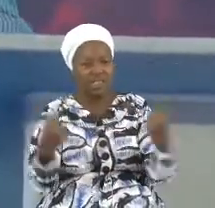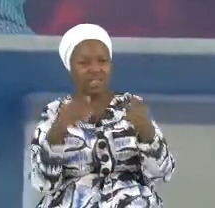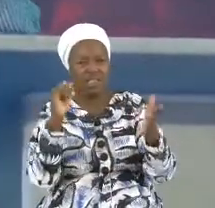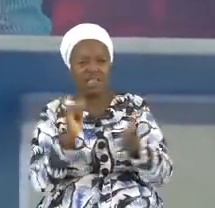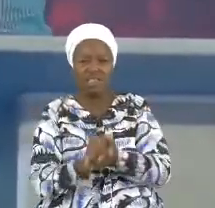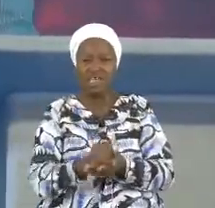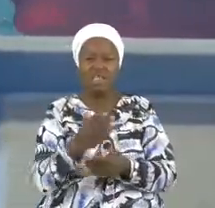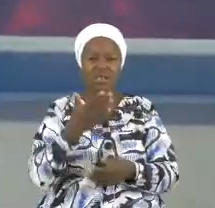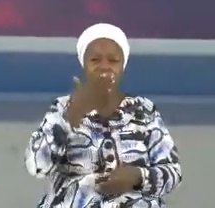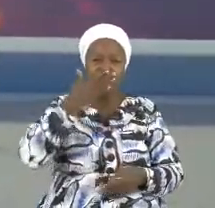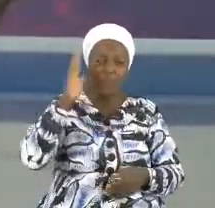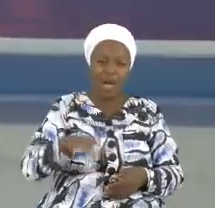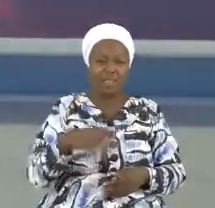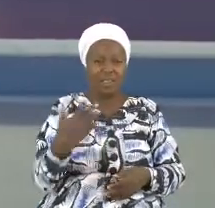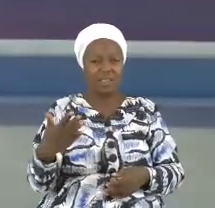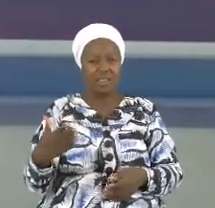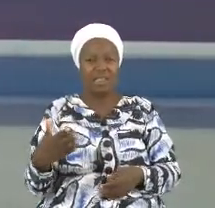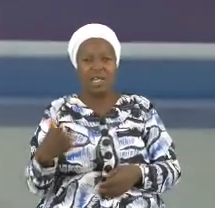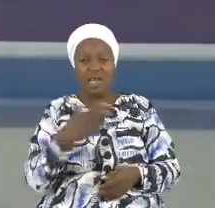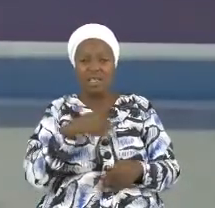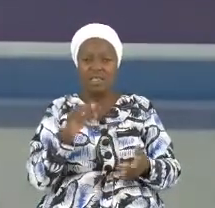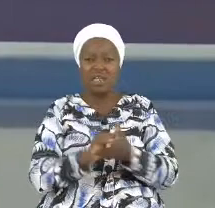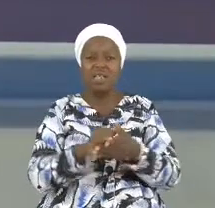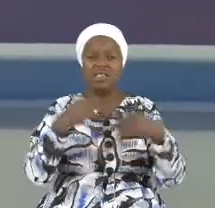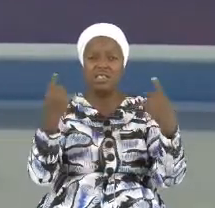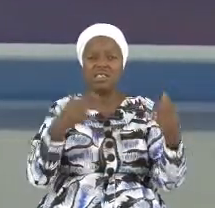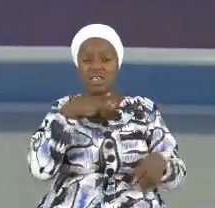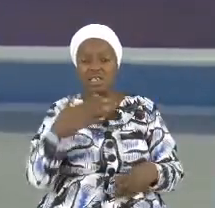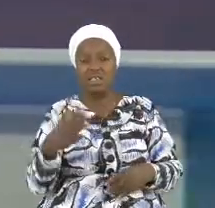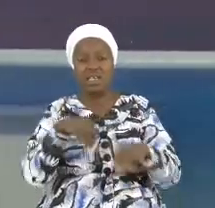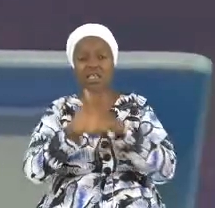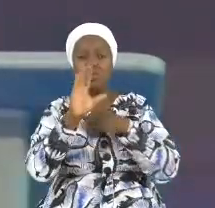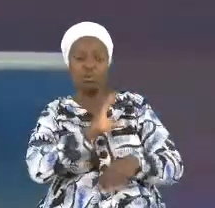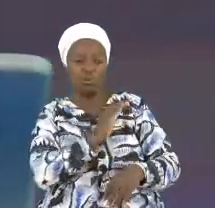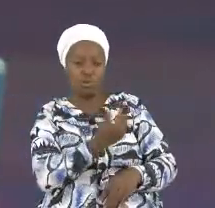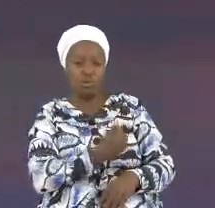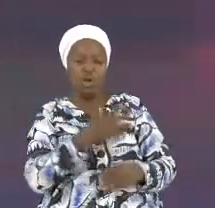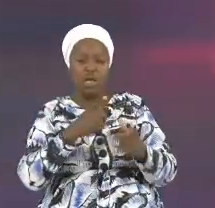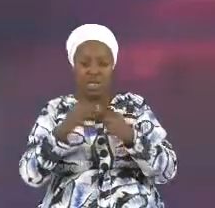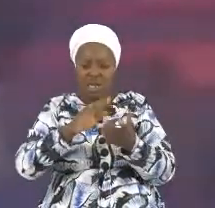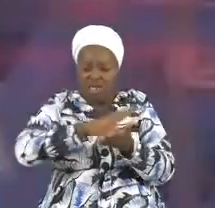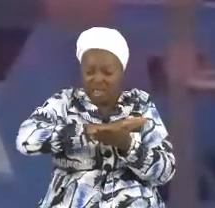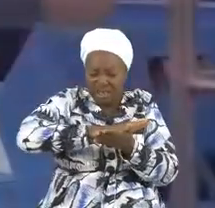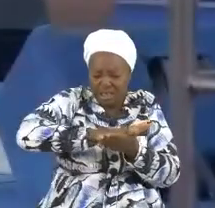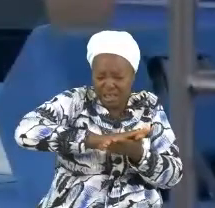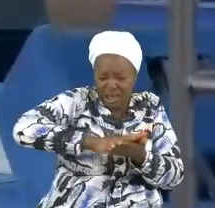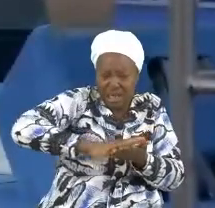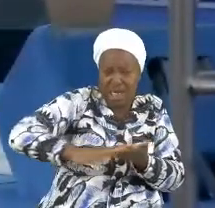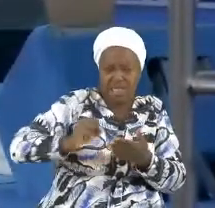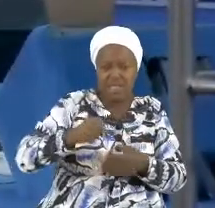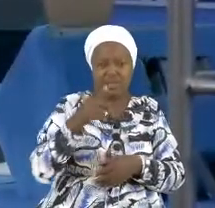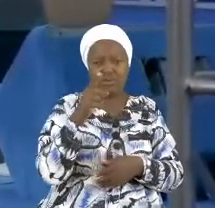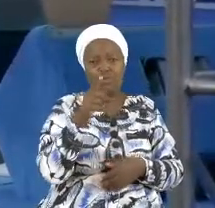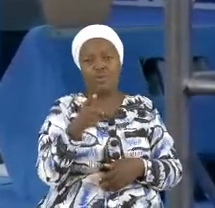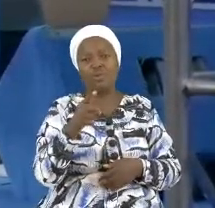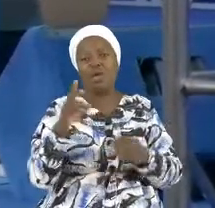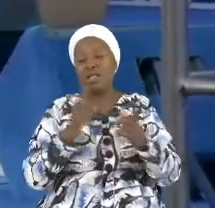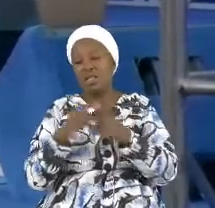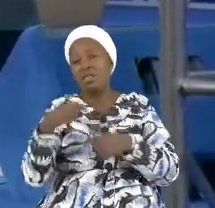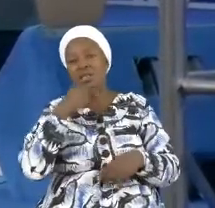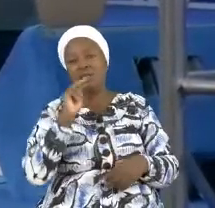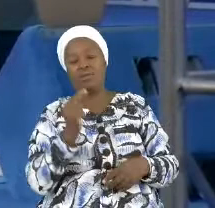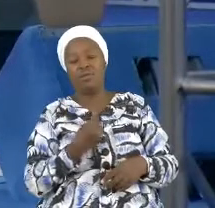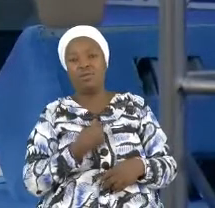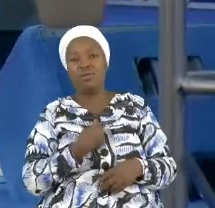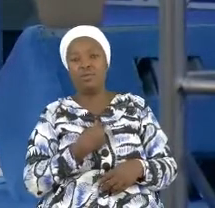that iniquity in your soul. And he cleanses you. And then he tells us, he